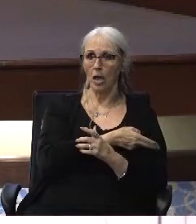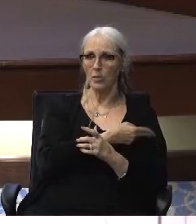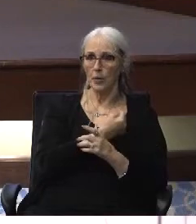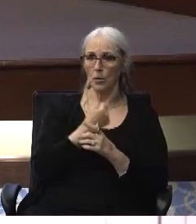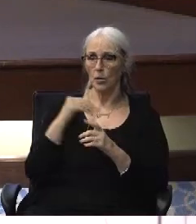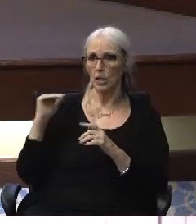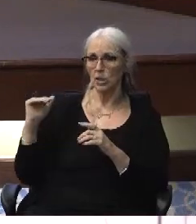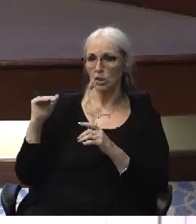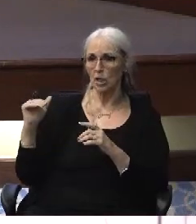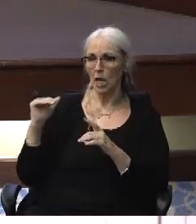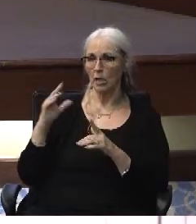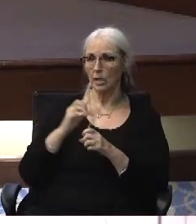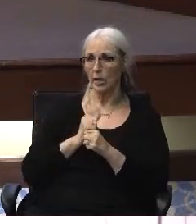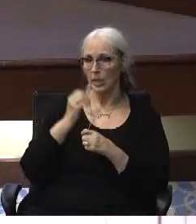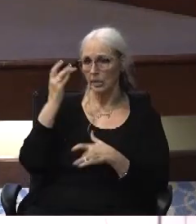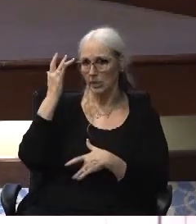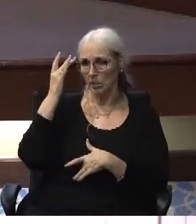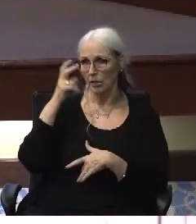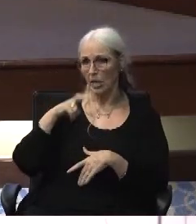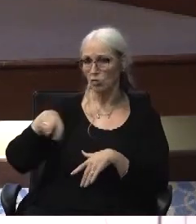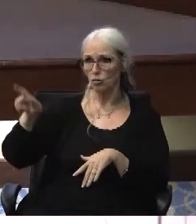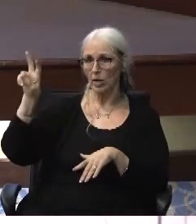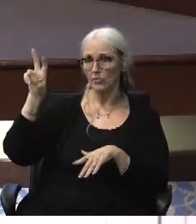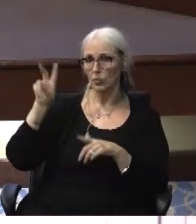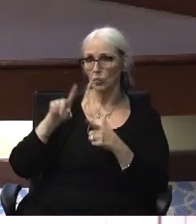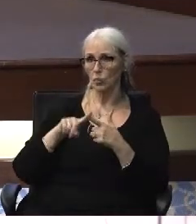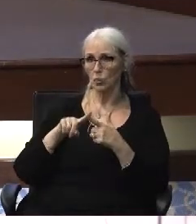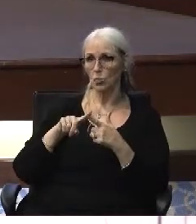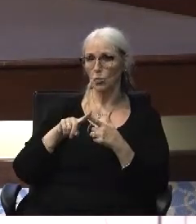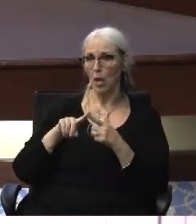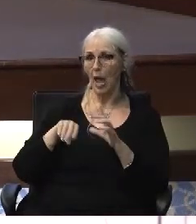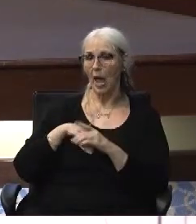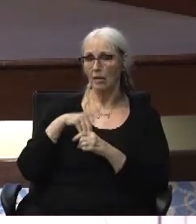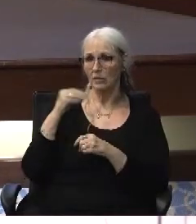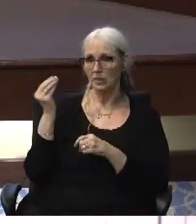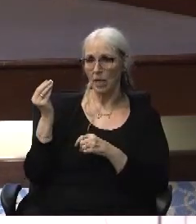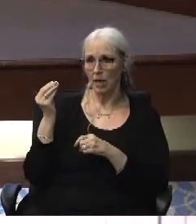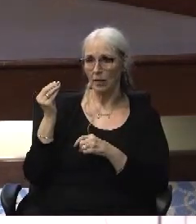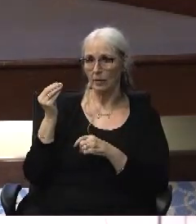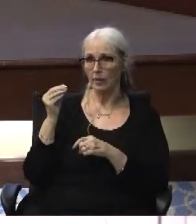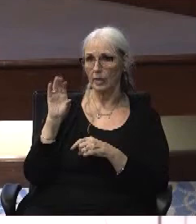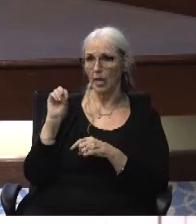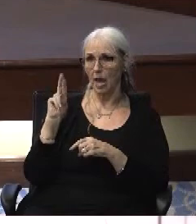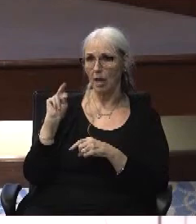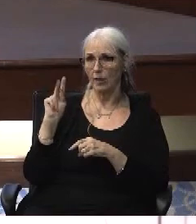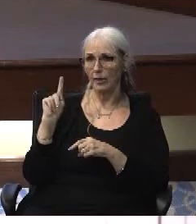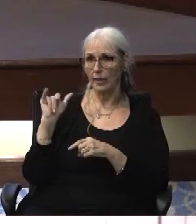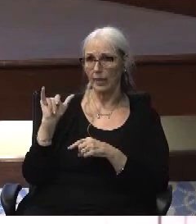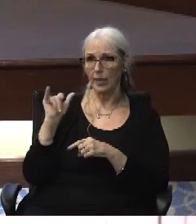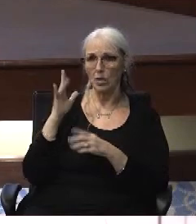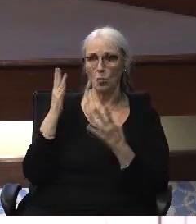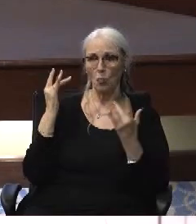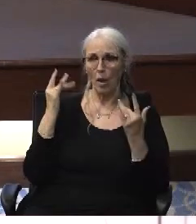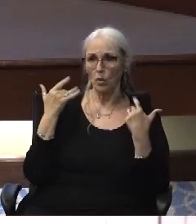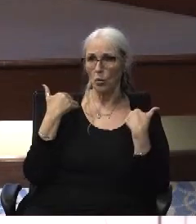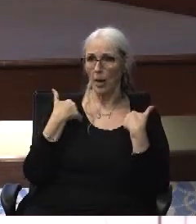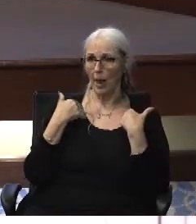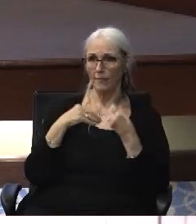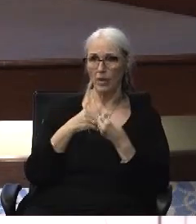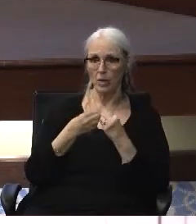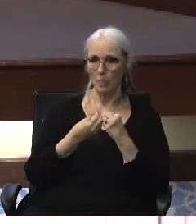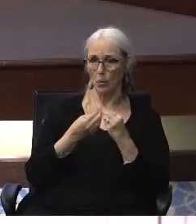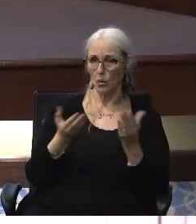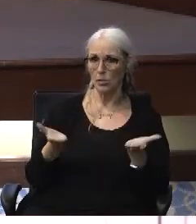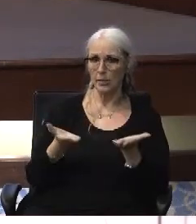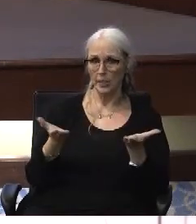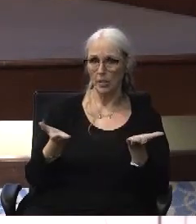patient gets serious, they transfer the patient to a hospital outside McLennan County. Okay. That is why we don't have those numbers in